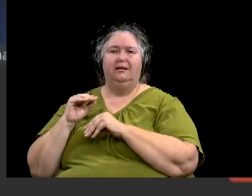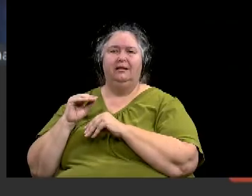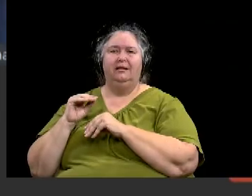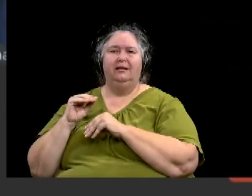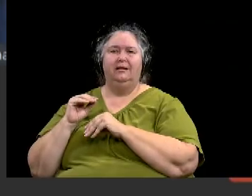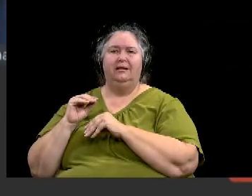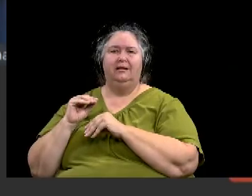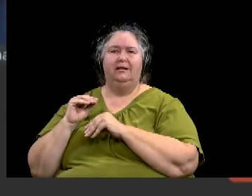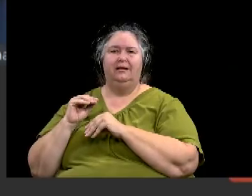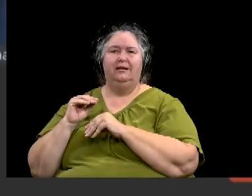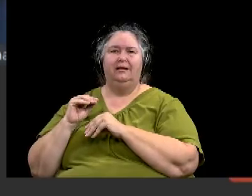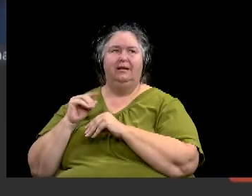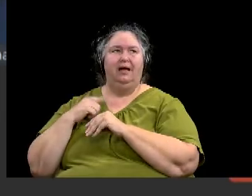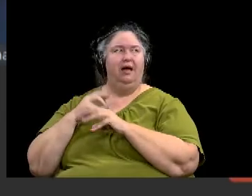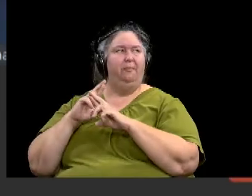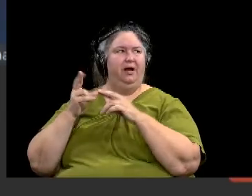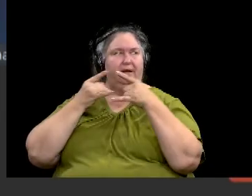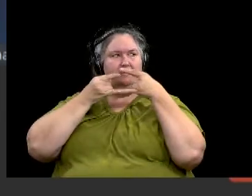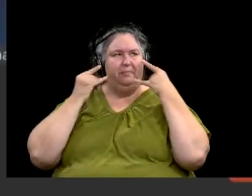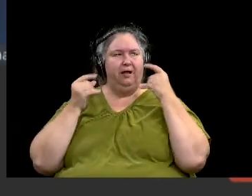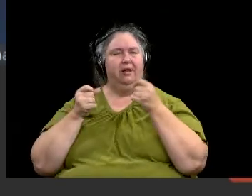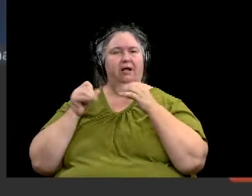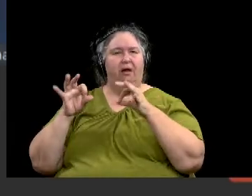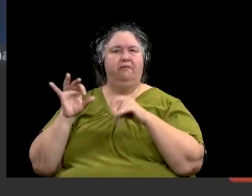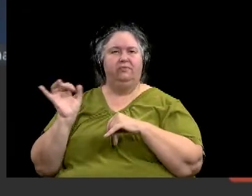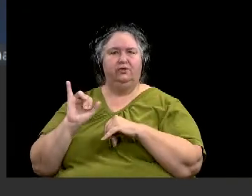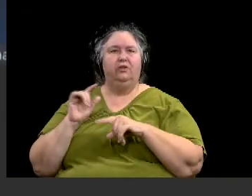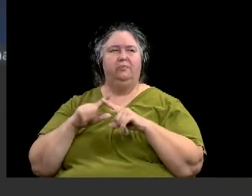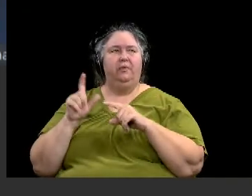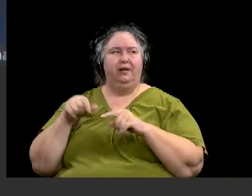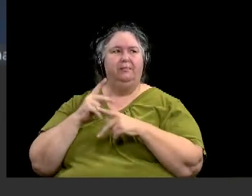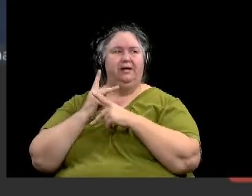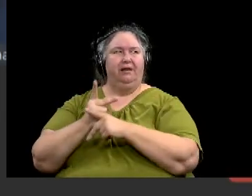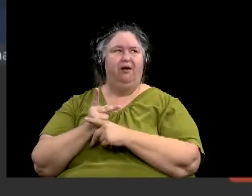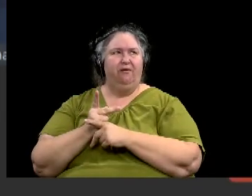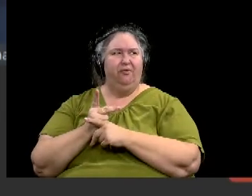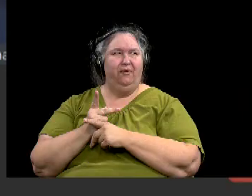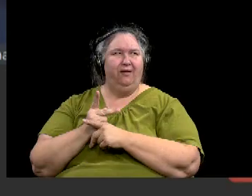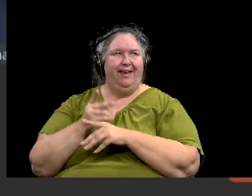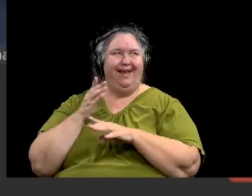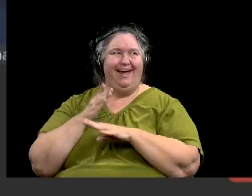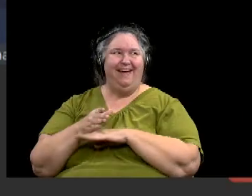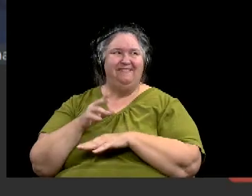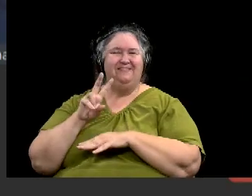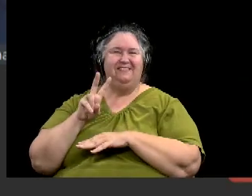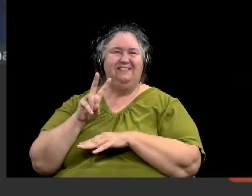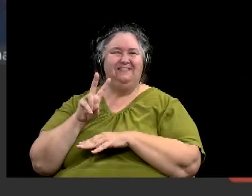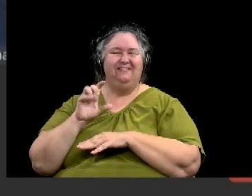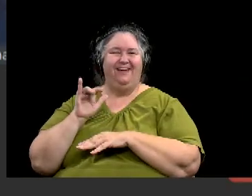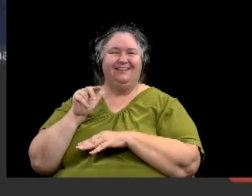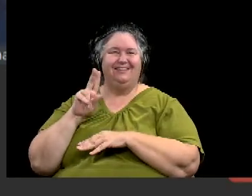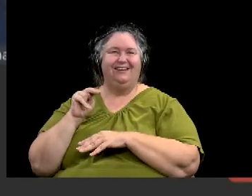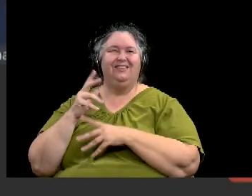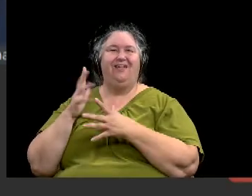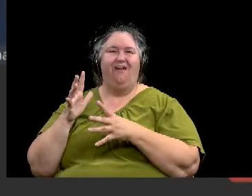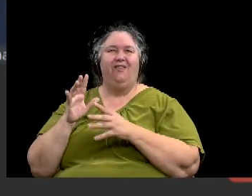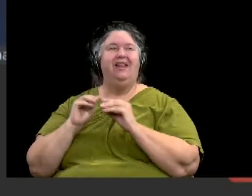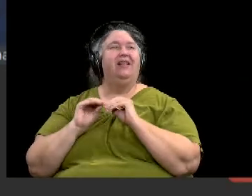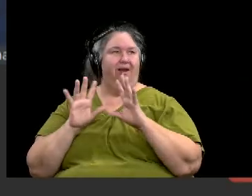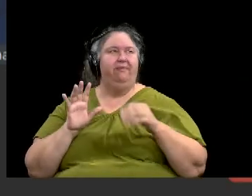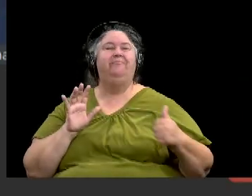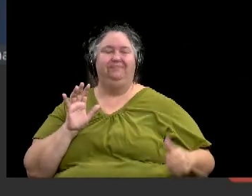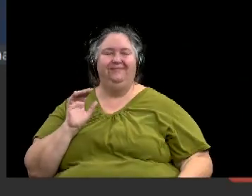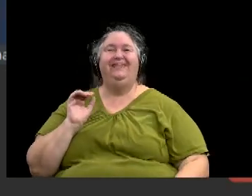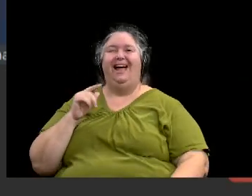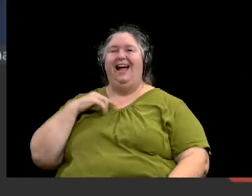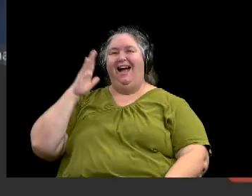careful after the vaccination until some of those issues are clarified. I'm hopeful that we'll be able to be at that tipping point maybe in about